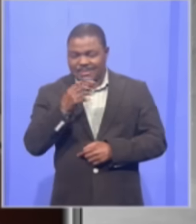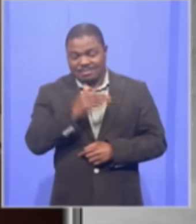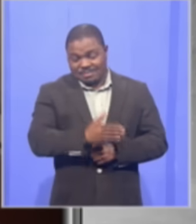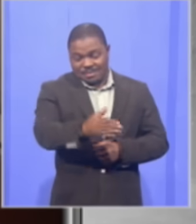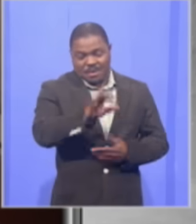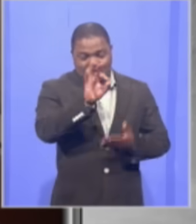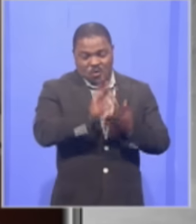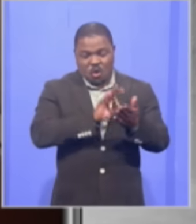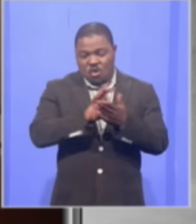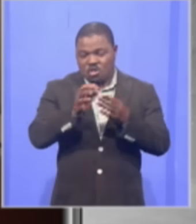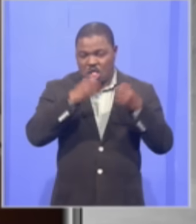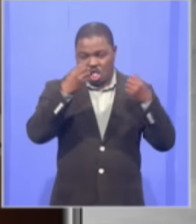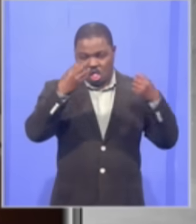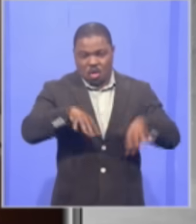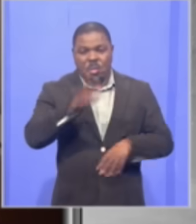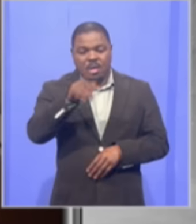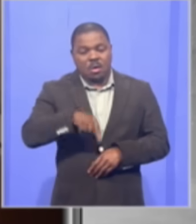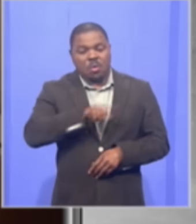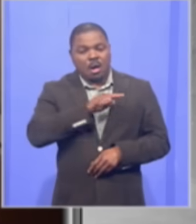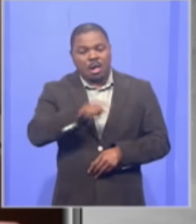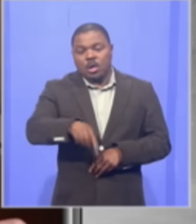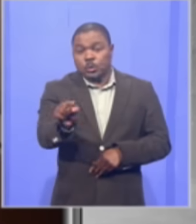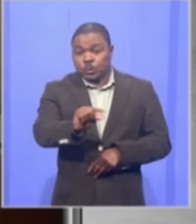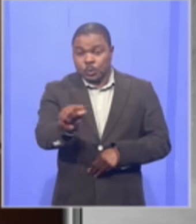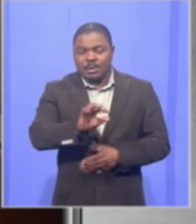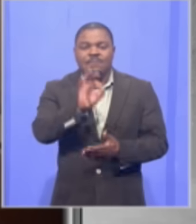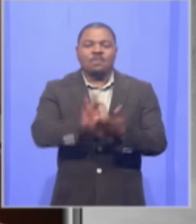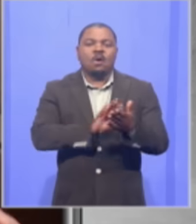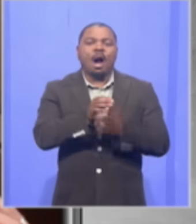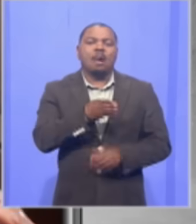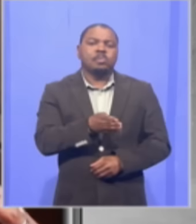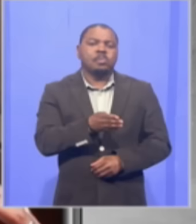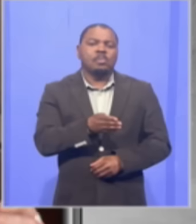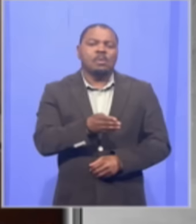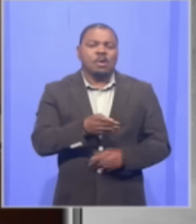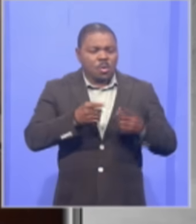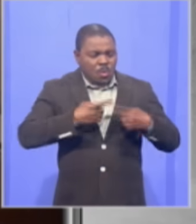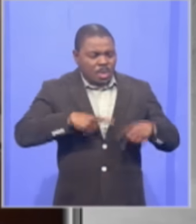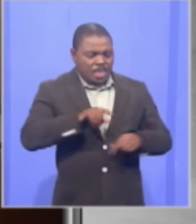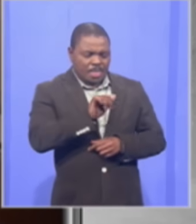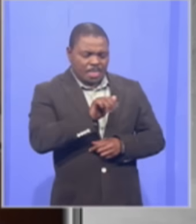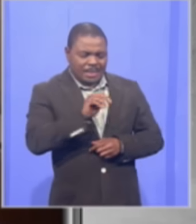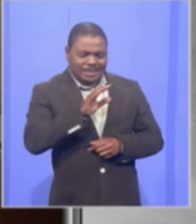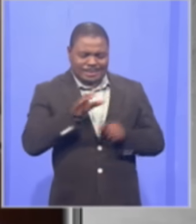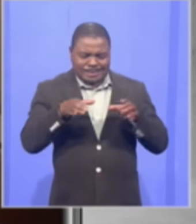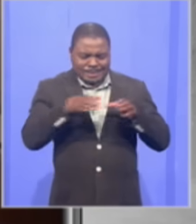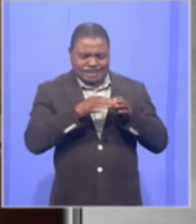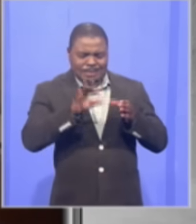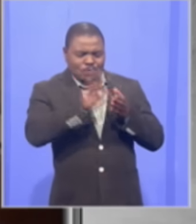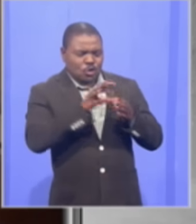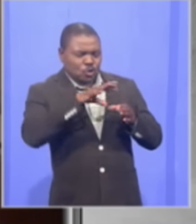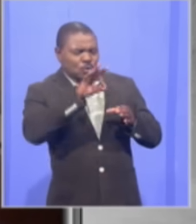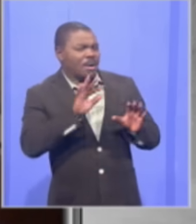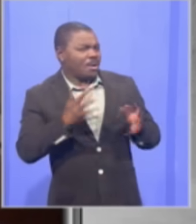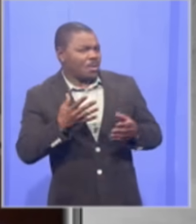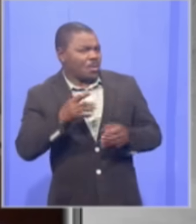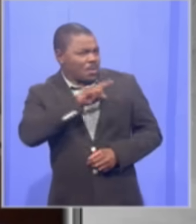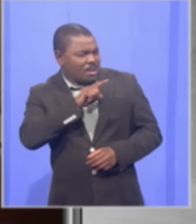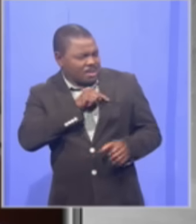bahlophi neng re dikgethong re tla khetha jwang le kokola ANC we res le tletse